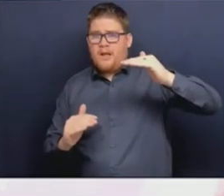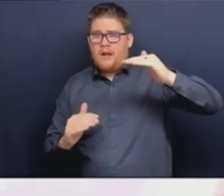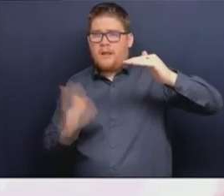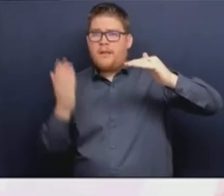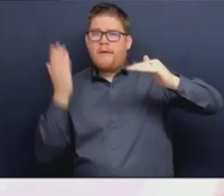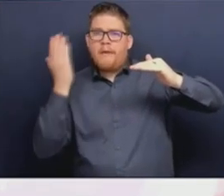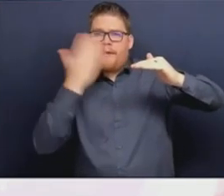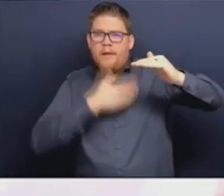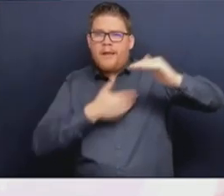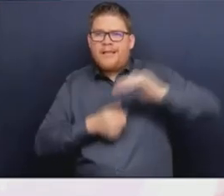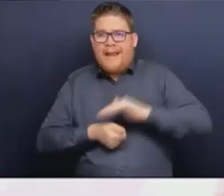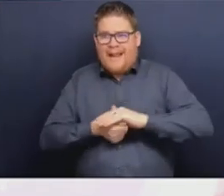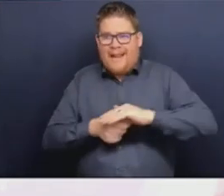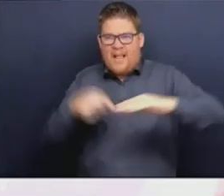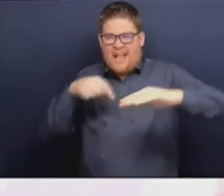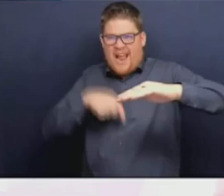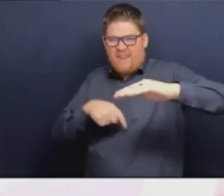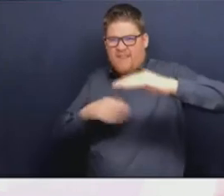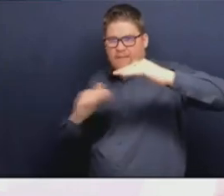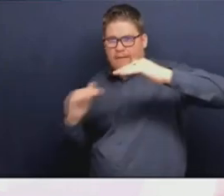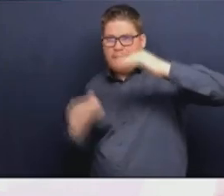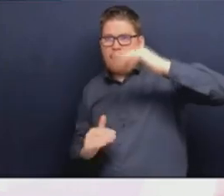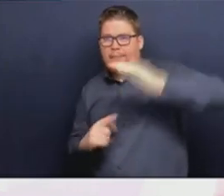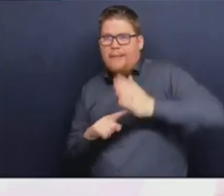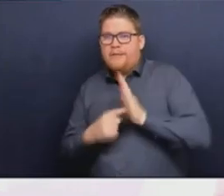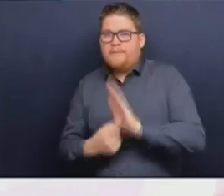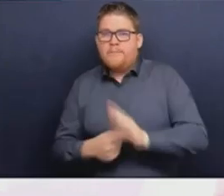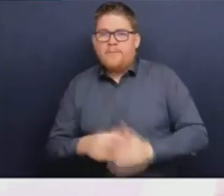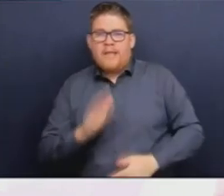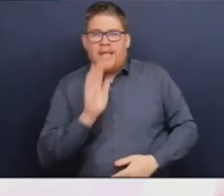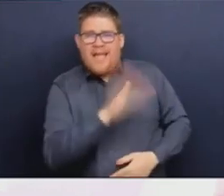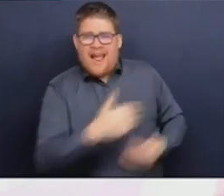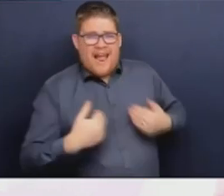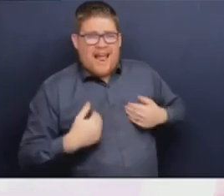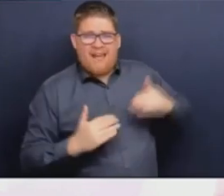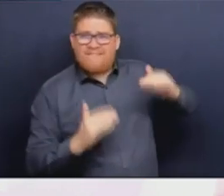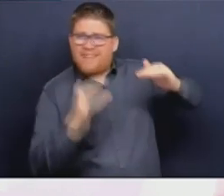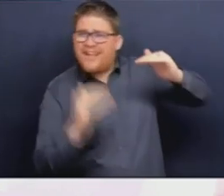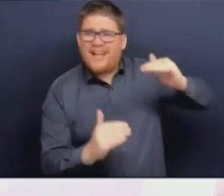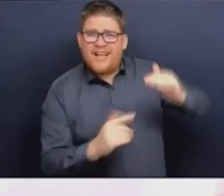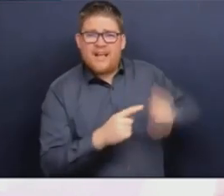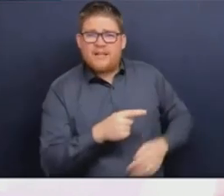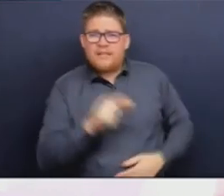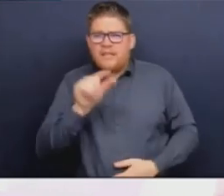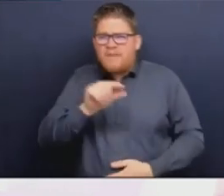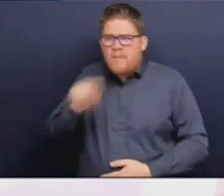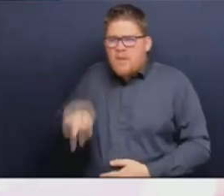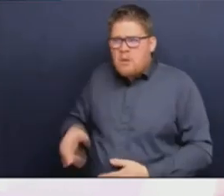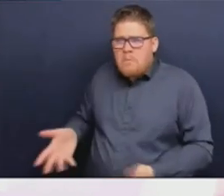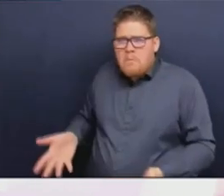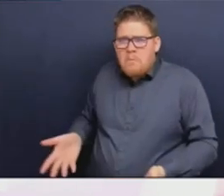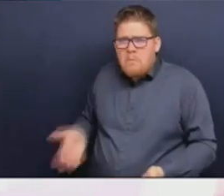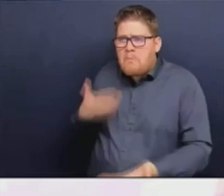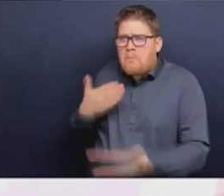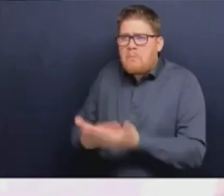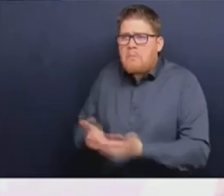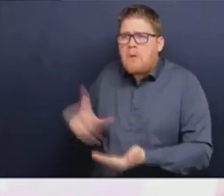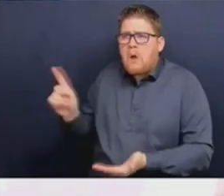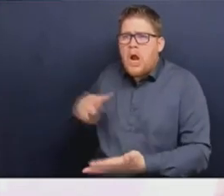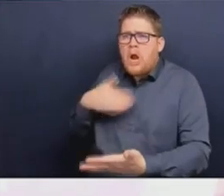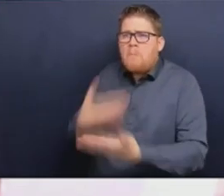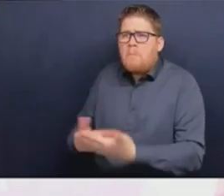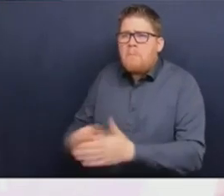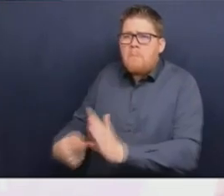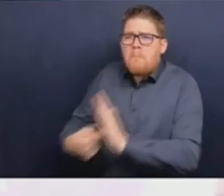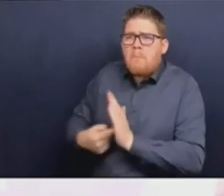when you said it exists, people would say, how do you know that? Where is it? Prove it to me. Are you sure?